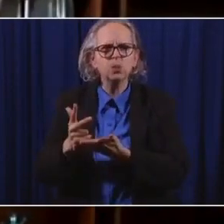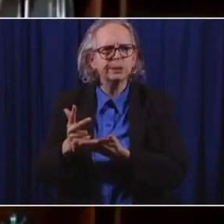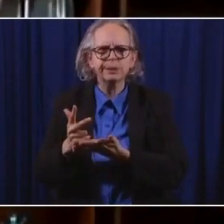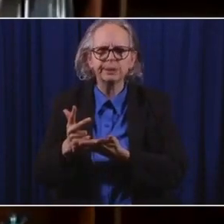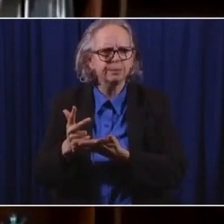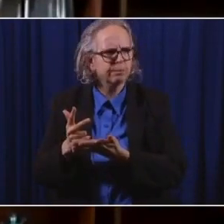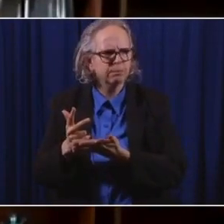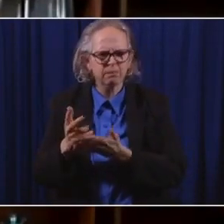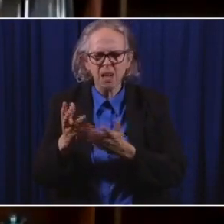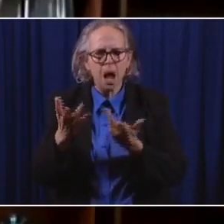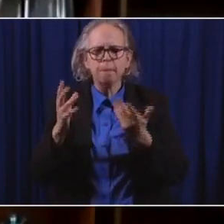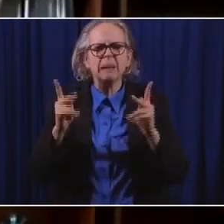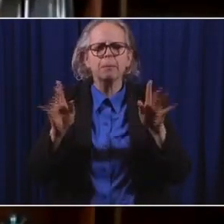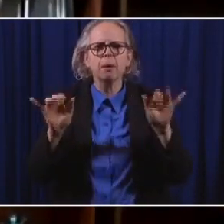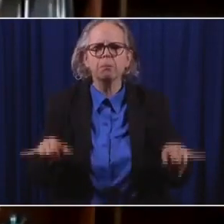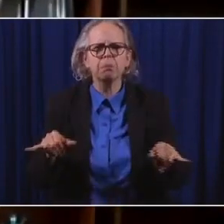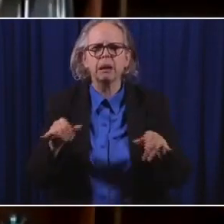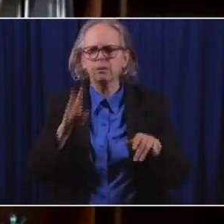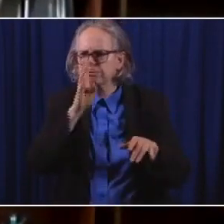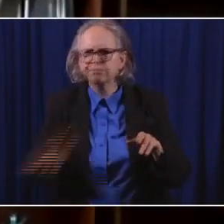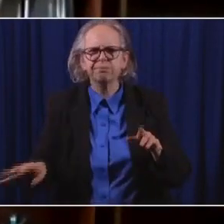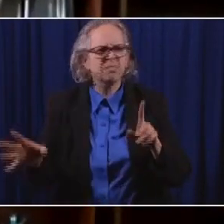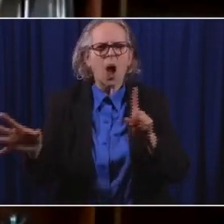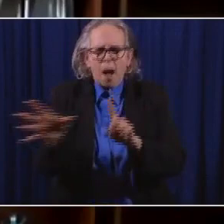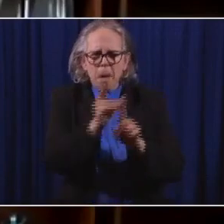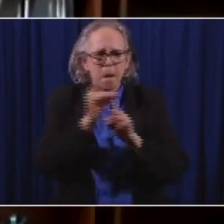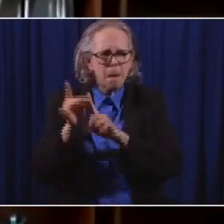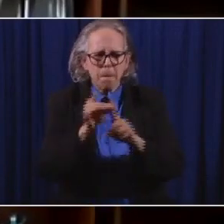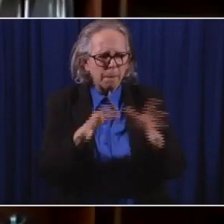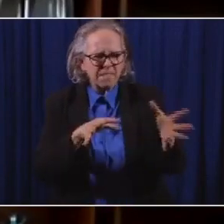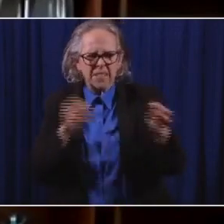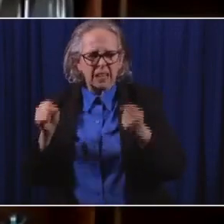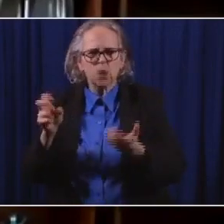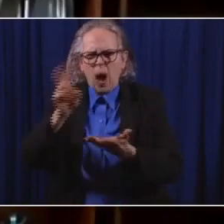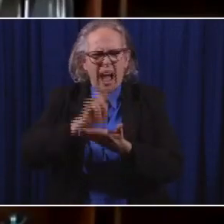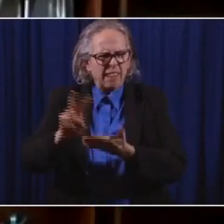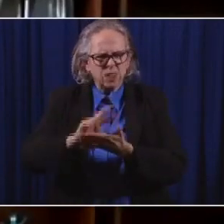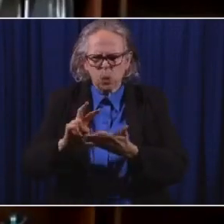and hospitalizations. That's been nearly doubling every 2 weeks.